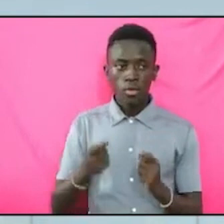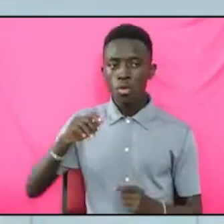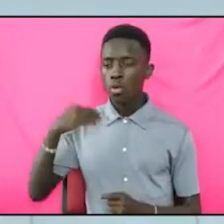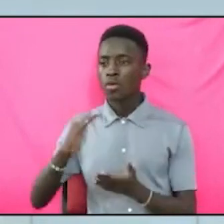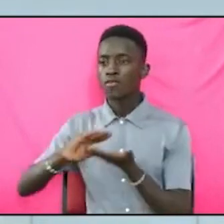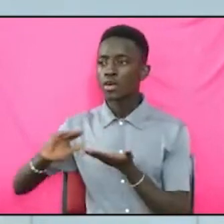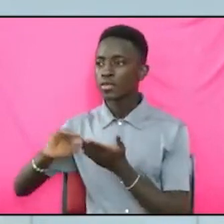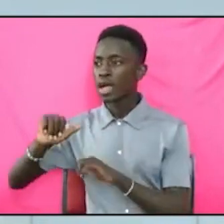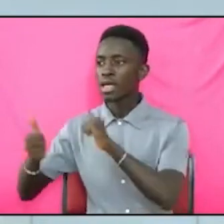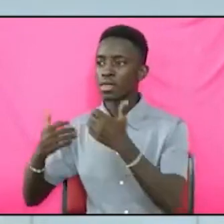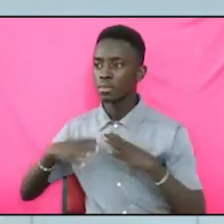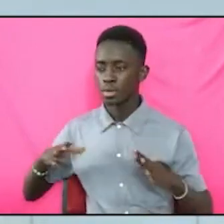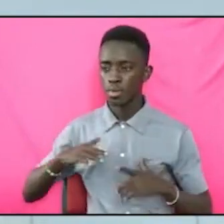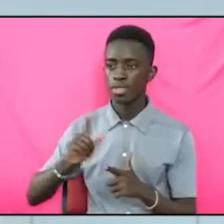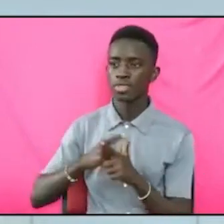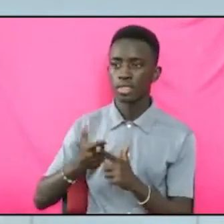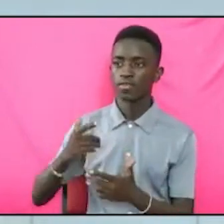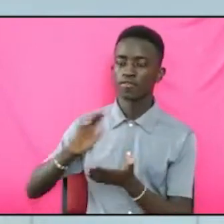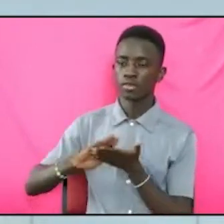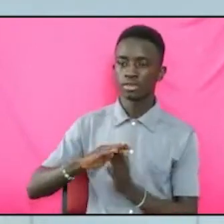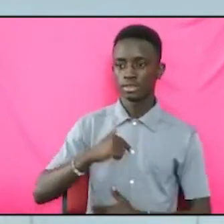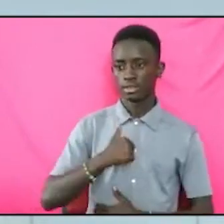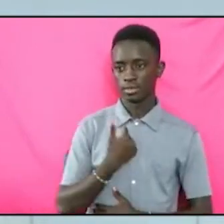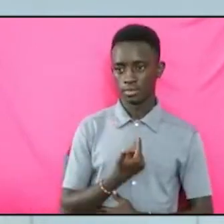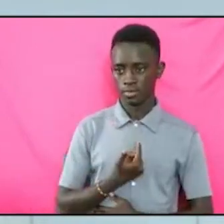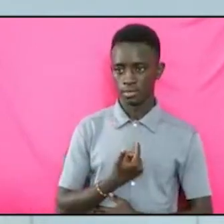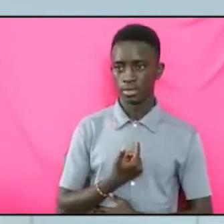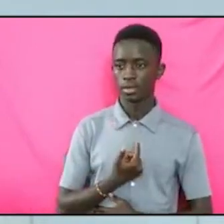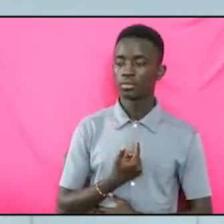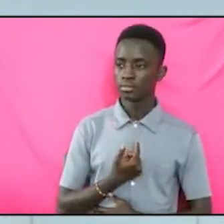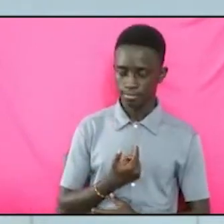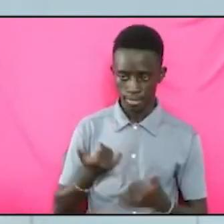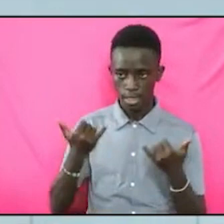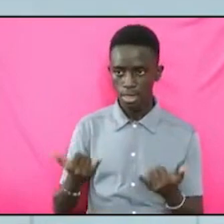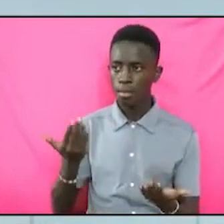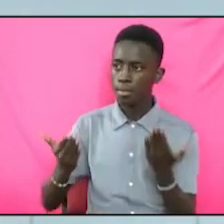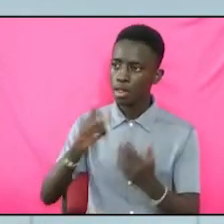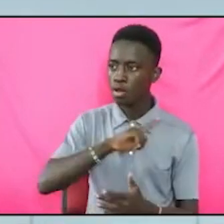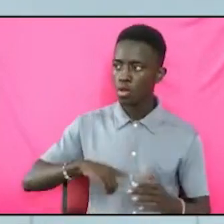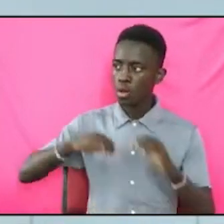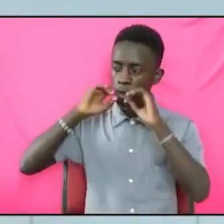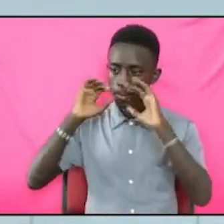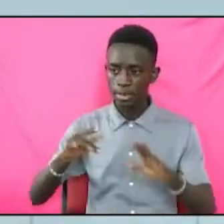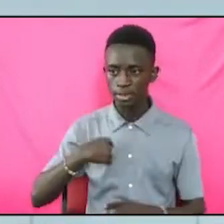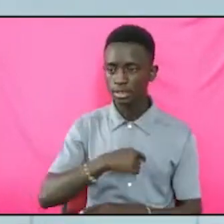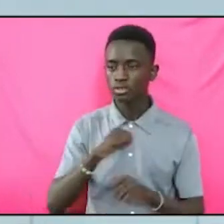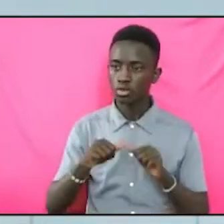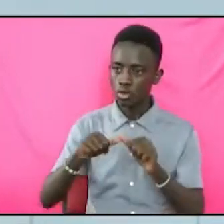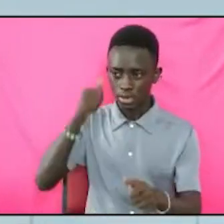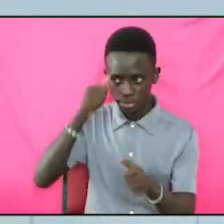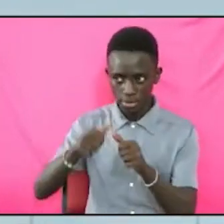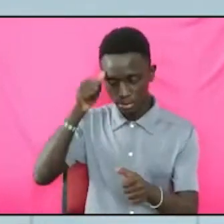self. Church, this is the word of the Lord. May the Lord bless us and continue reminding us to